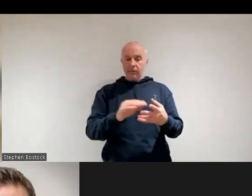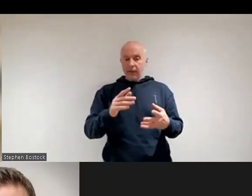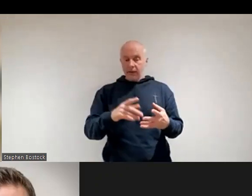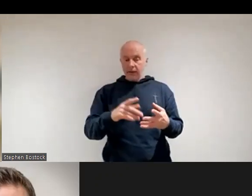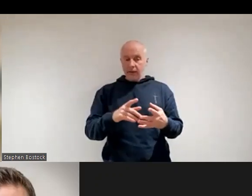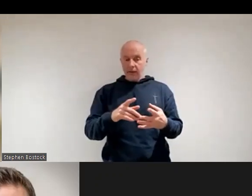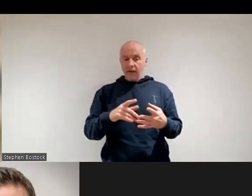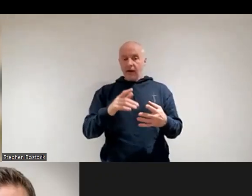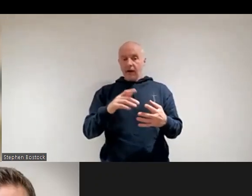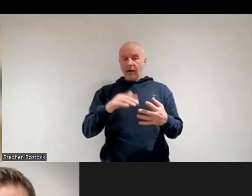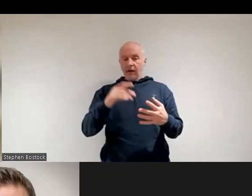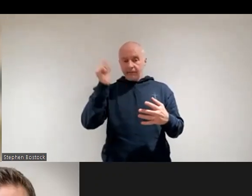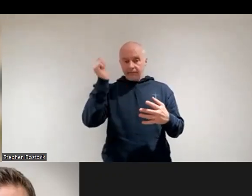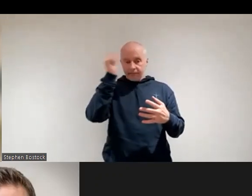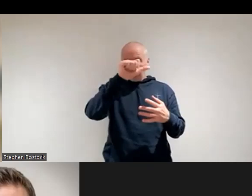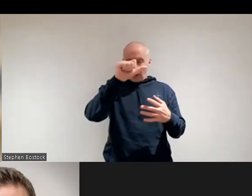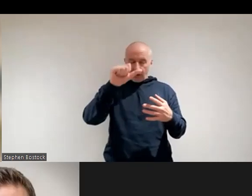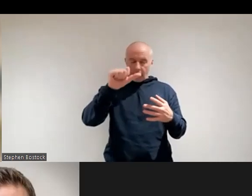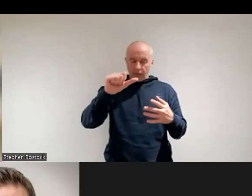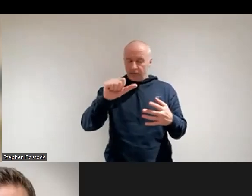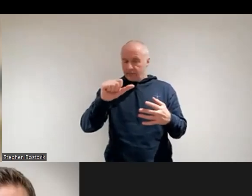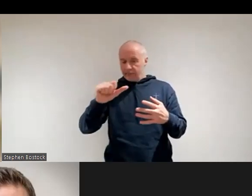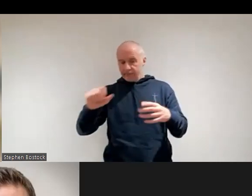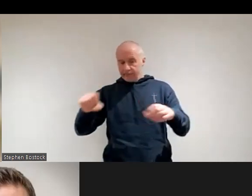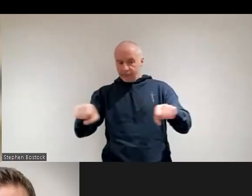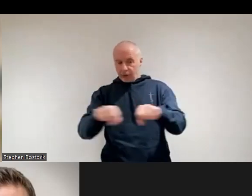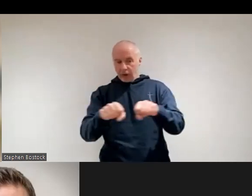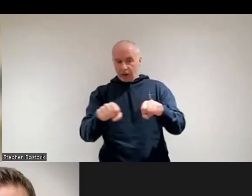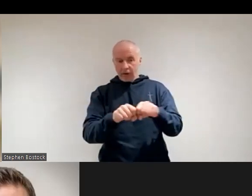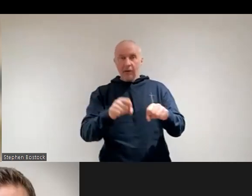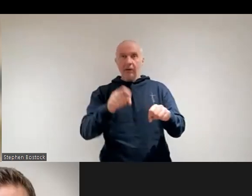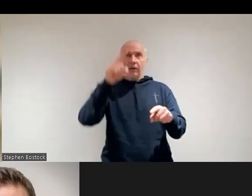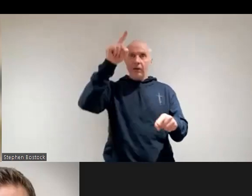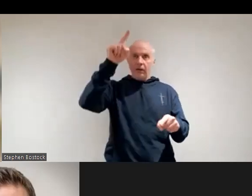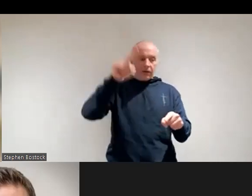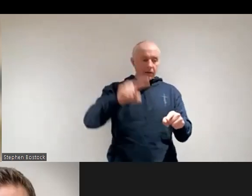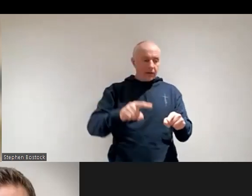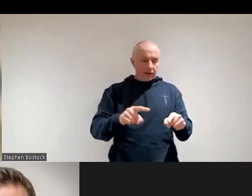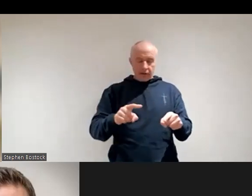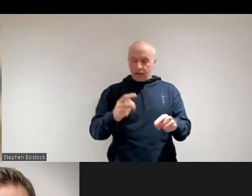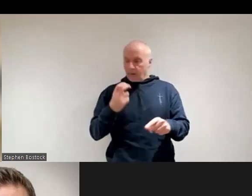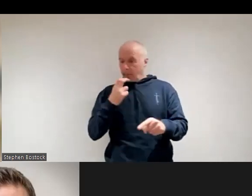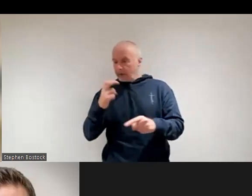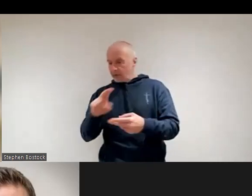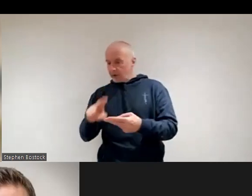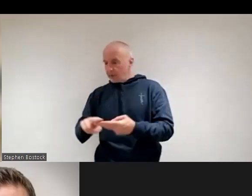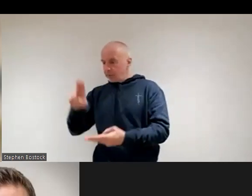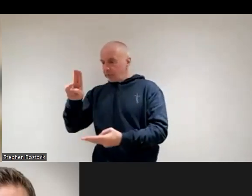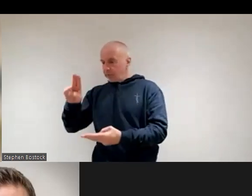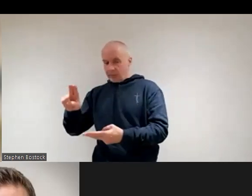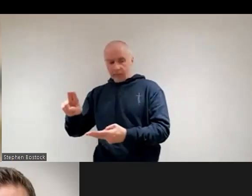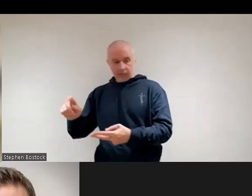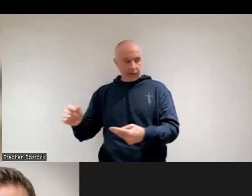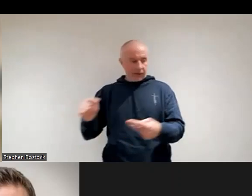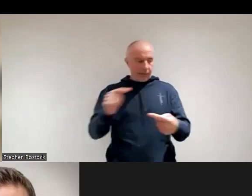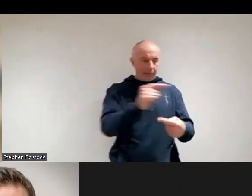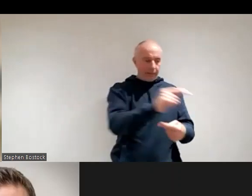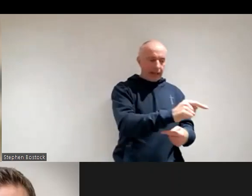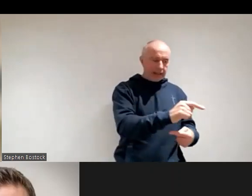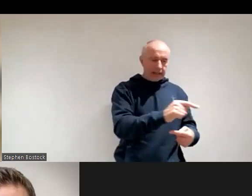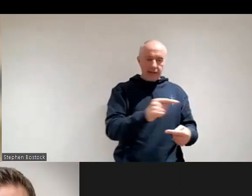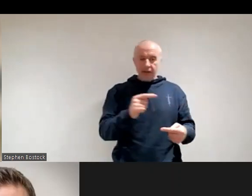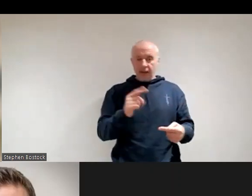to see how the power is being pumped into your battery and how it is going back, and when you want to do that.